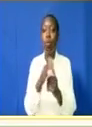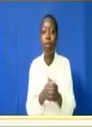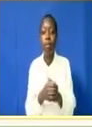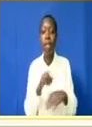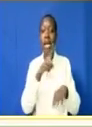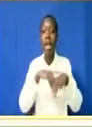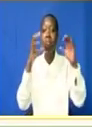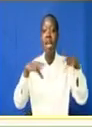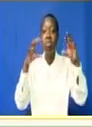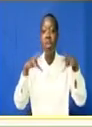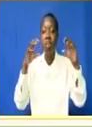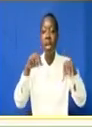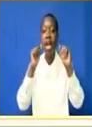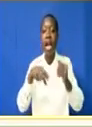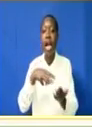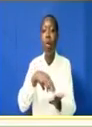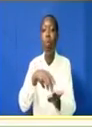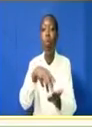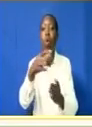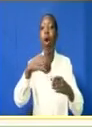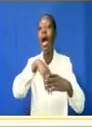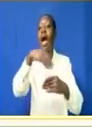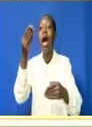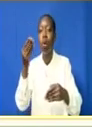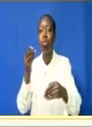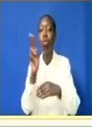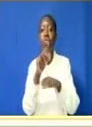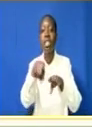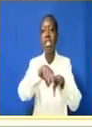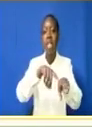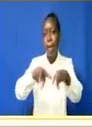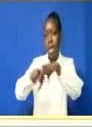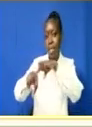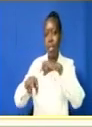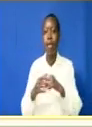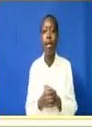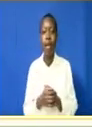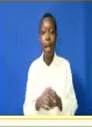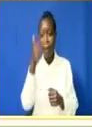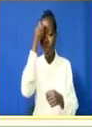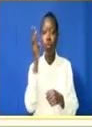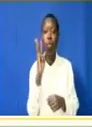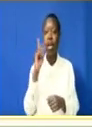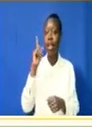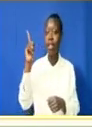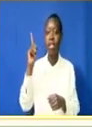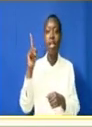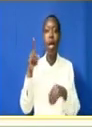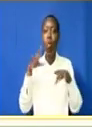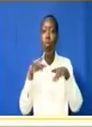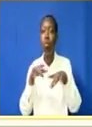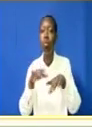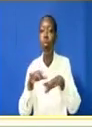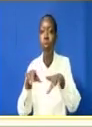with slippers. With slippers, yeah. Because it has the best drainage. The water just flows away. Goes through, okay. It has big soil particles. Mm.